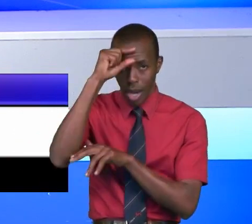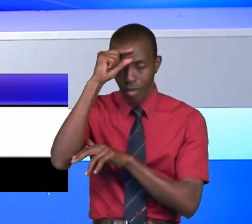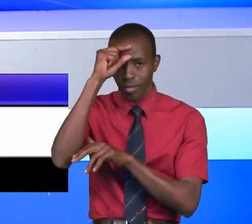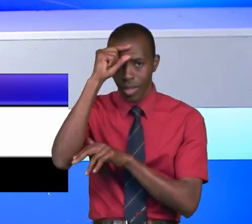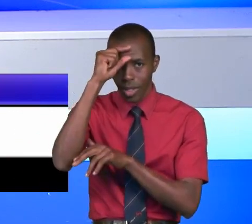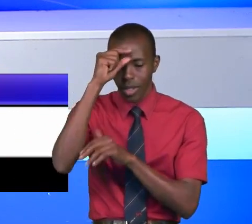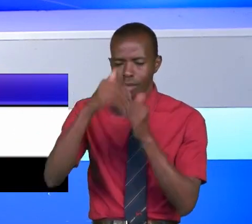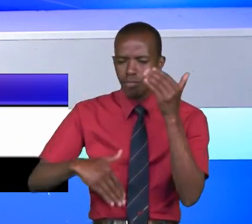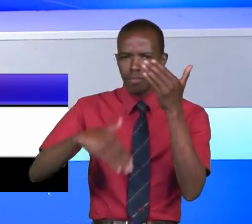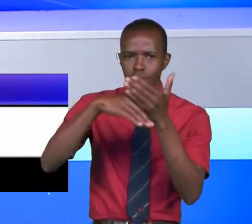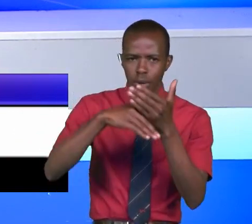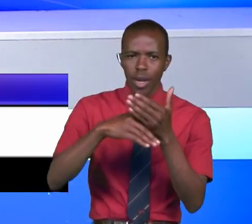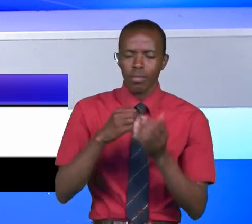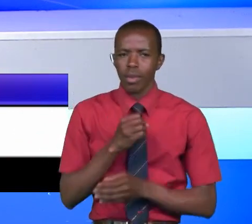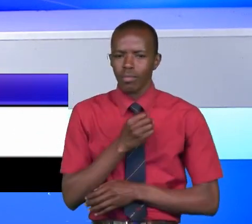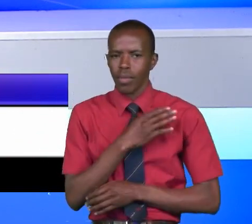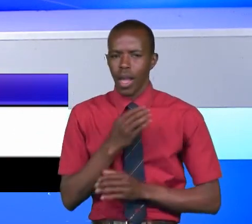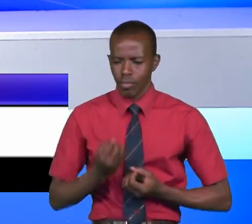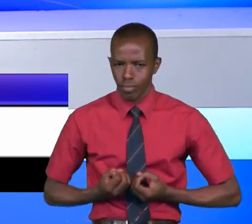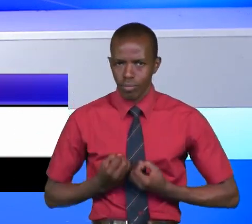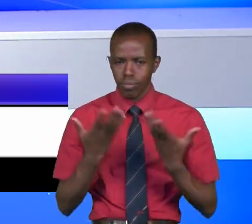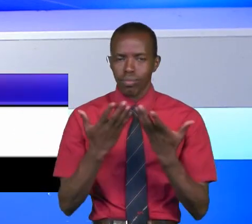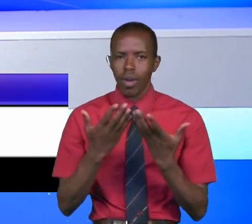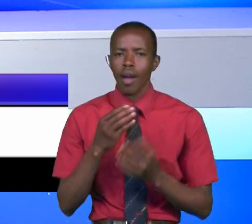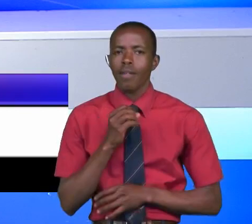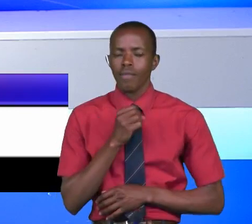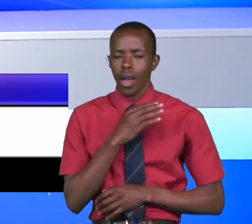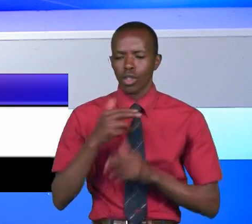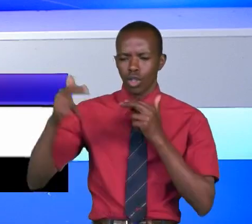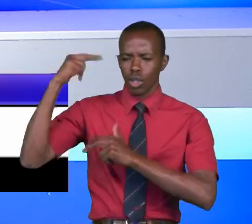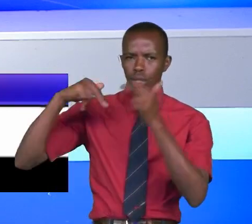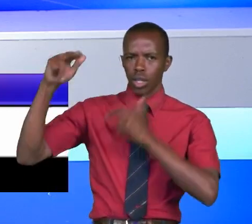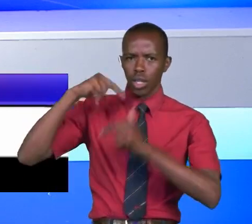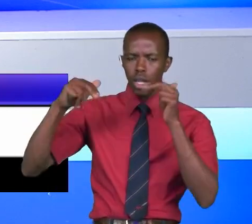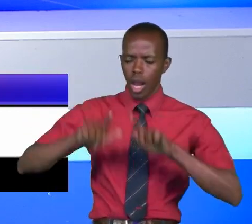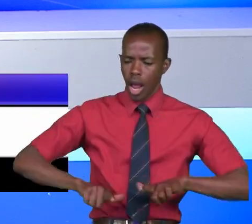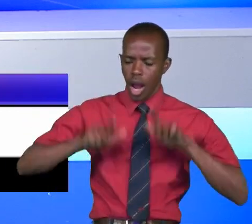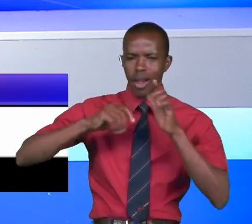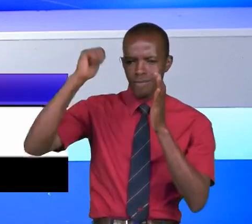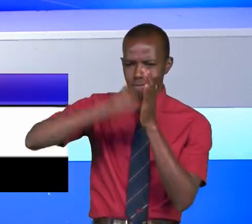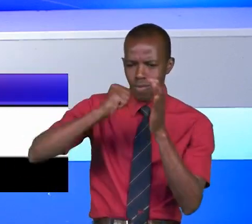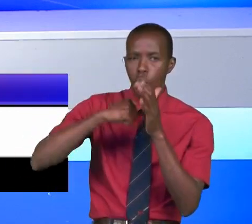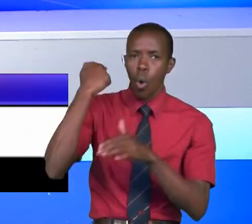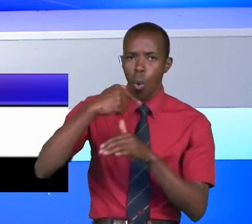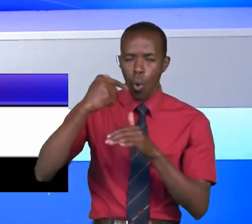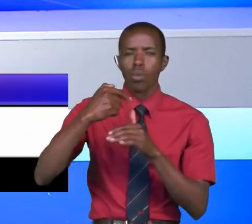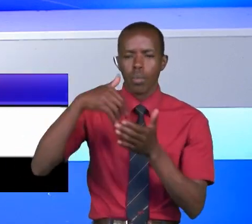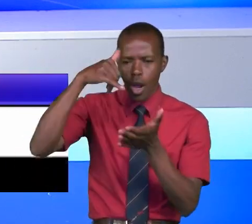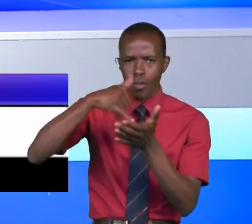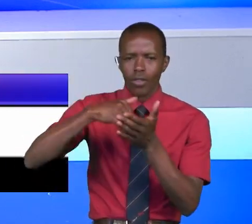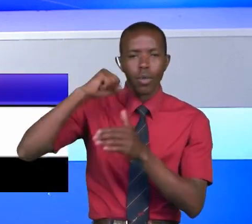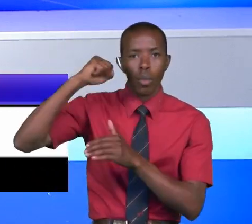addition, YAKA has expressed fear of losing their lives in reference to the history of the life of activists who have come forward to run